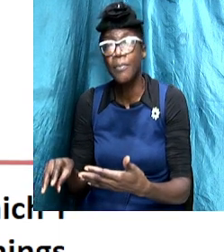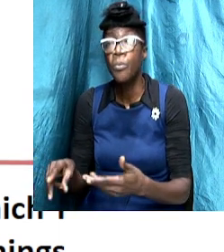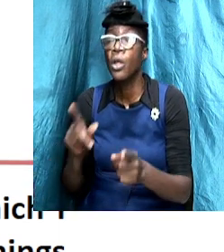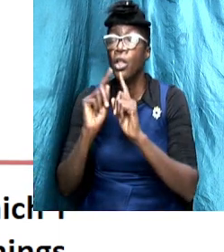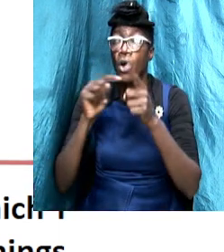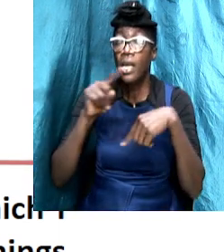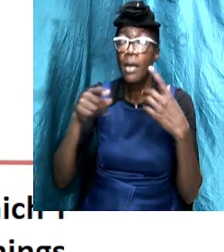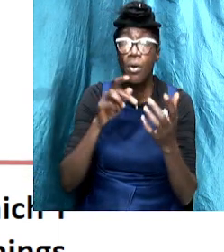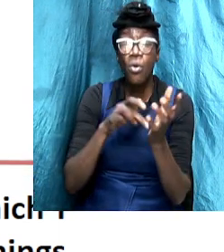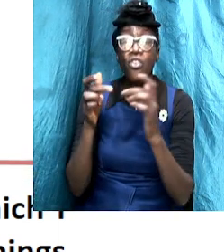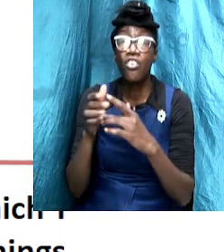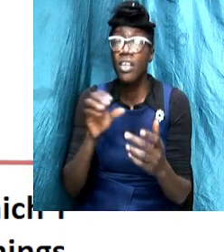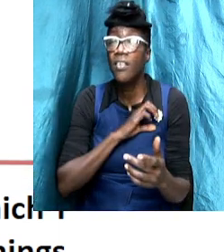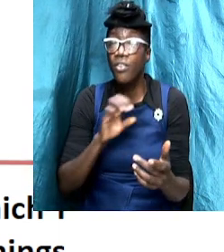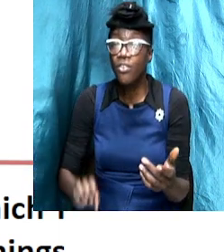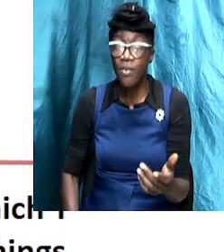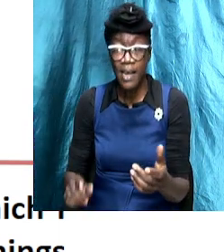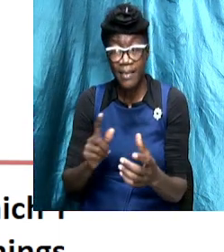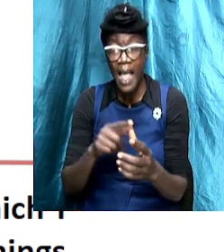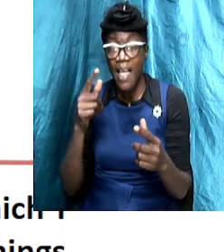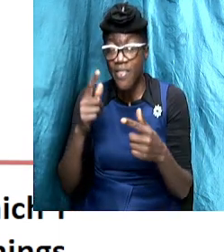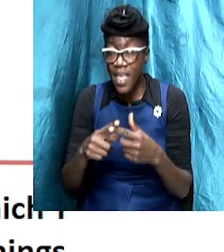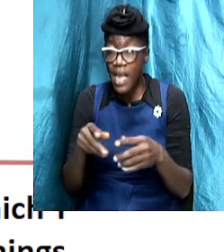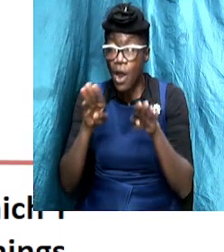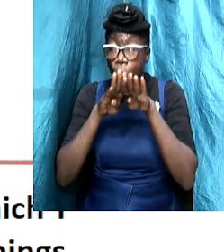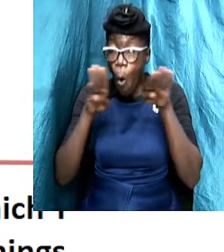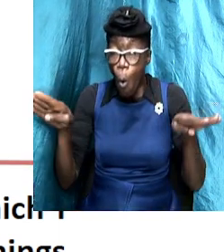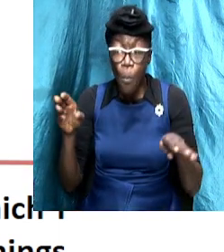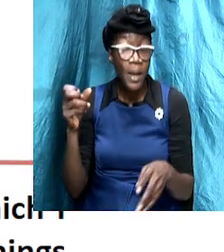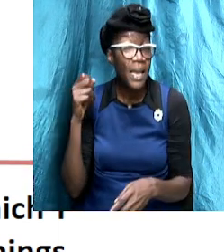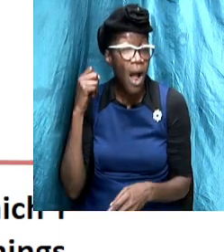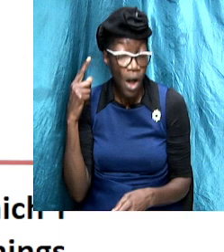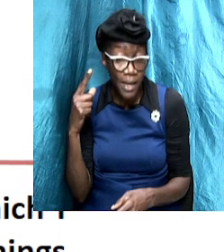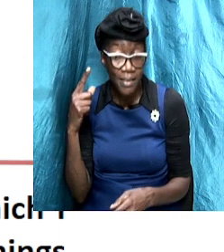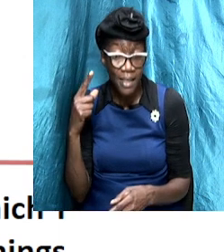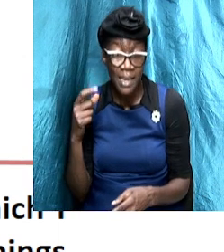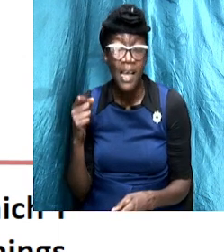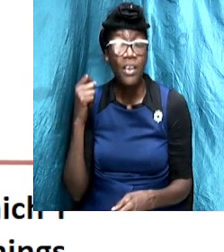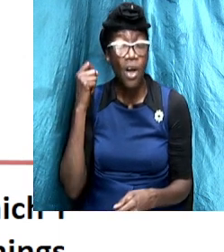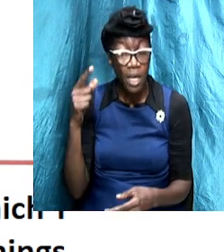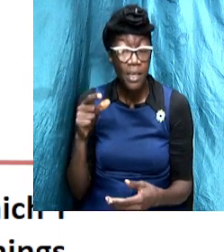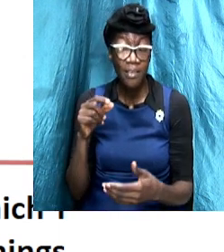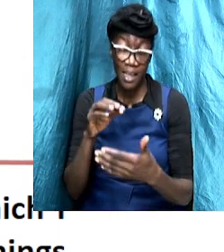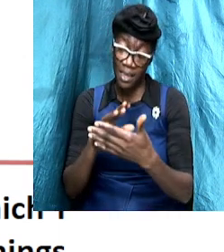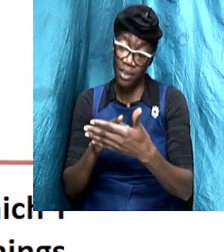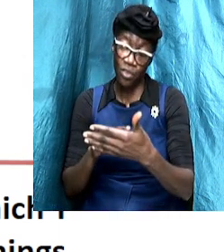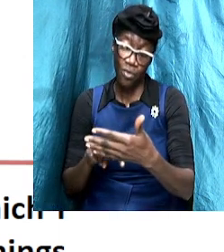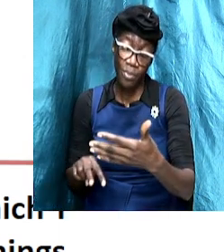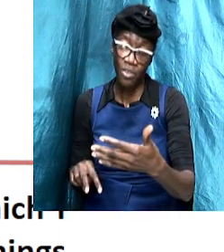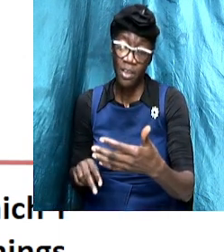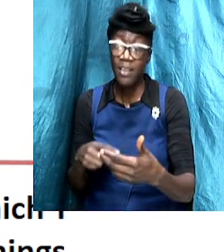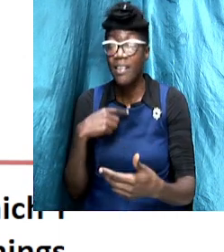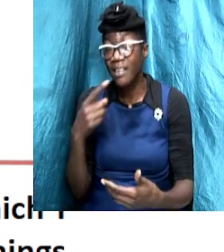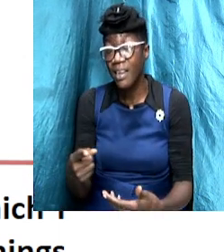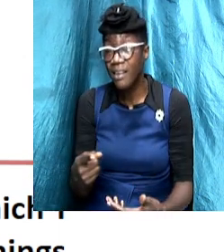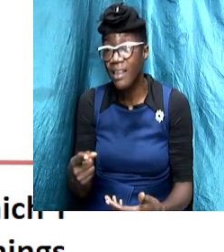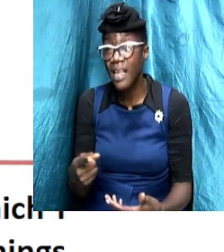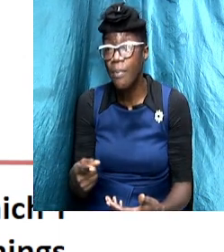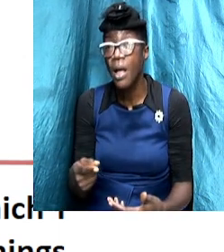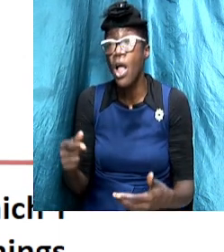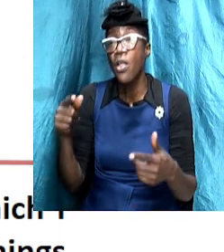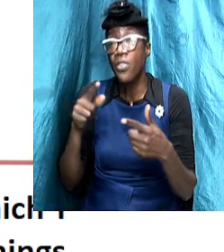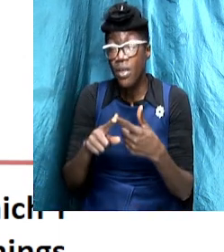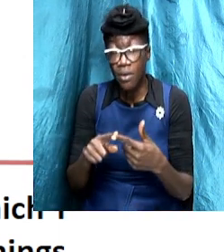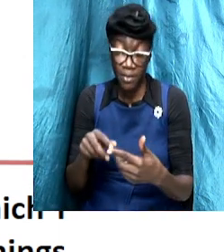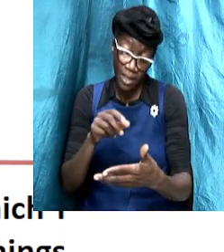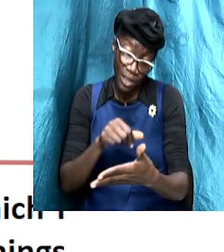Jesus Christ. Then open he their understanding that they might understand the scriptures. And he said unto him, thus it